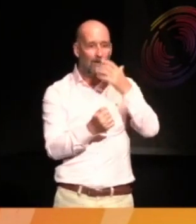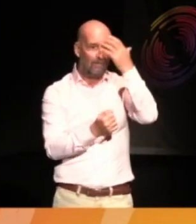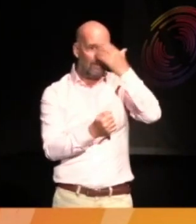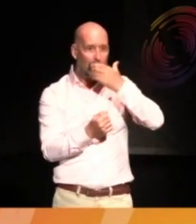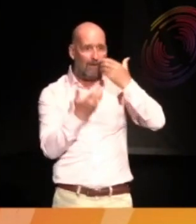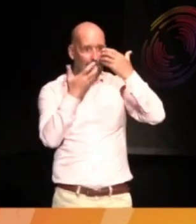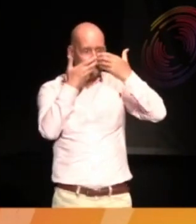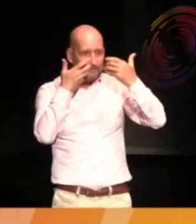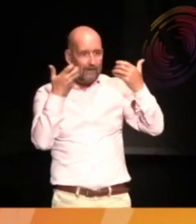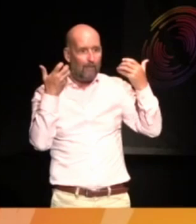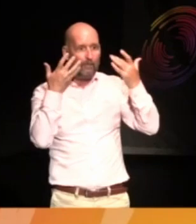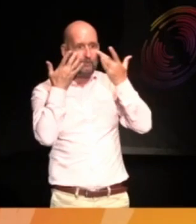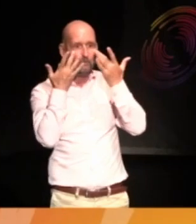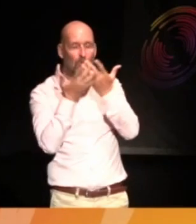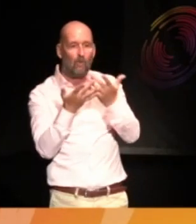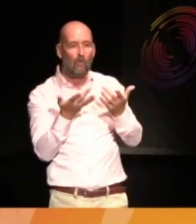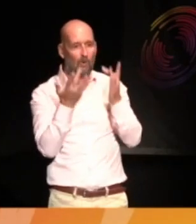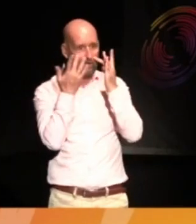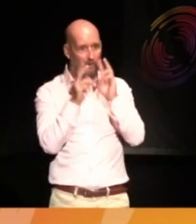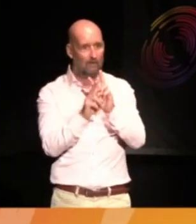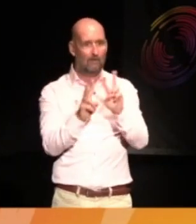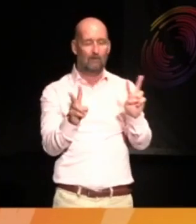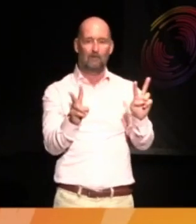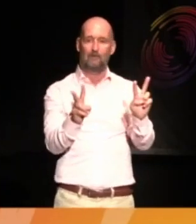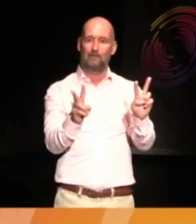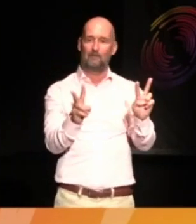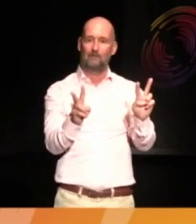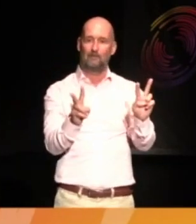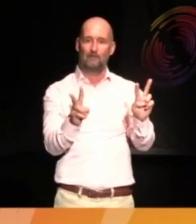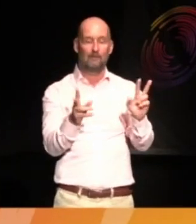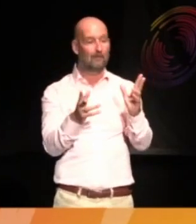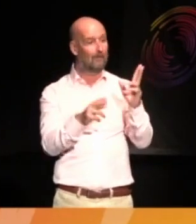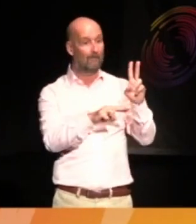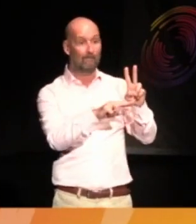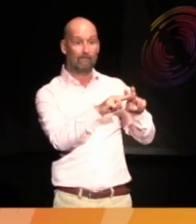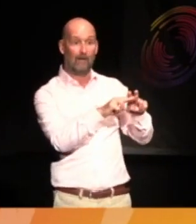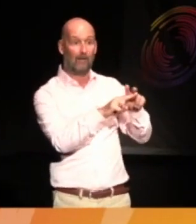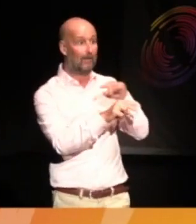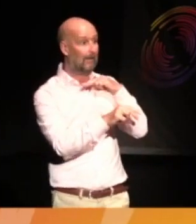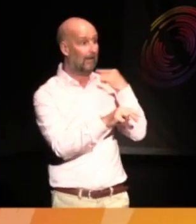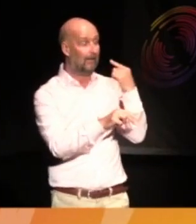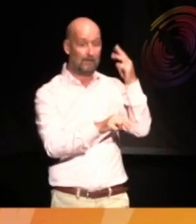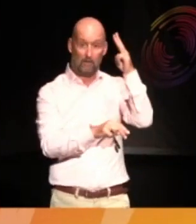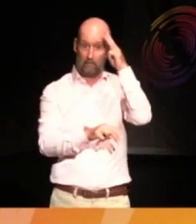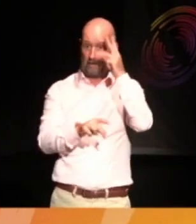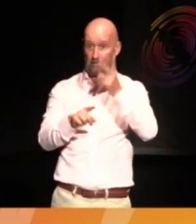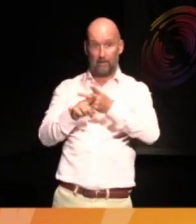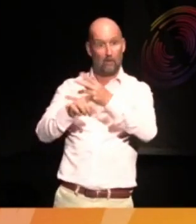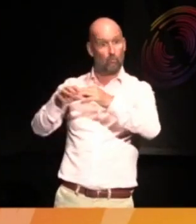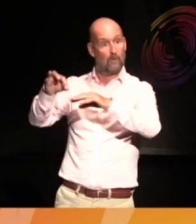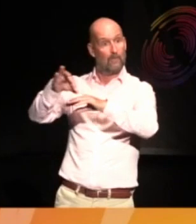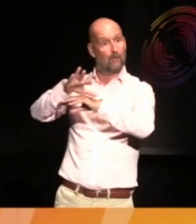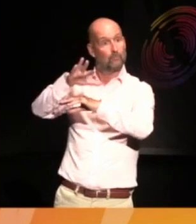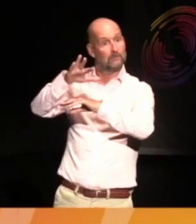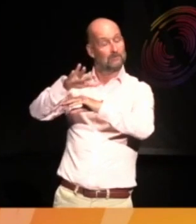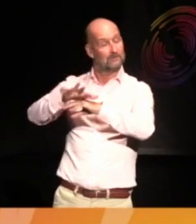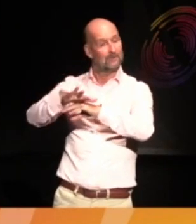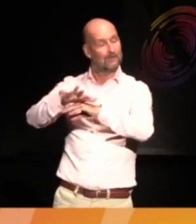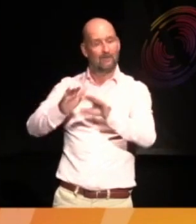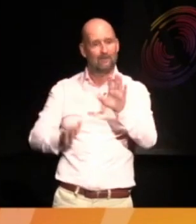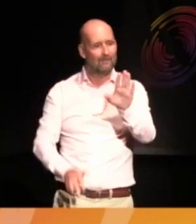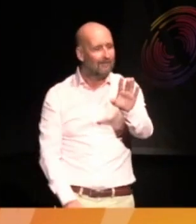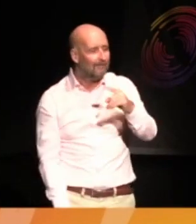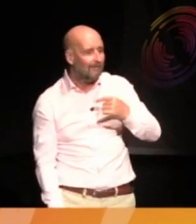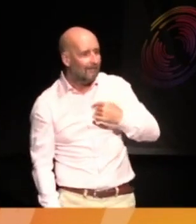slip and everything is remade. Father killed, mother married. But listen, this is